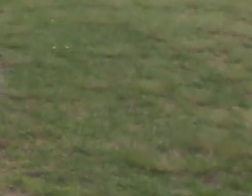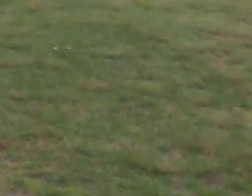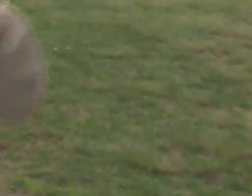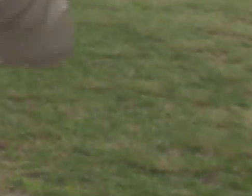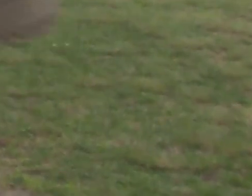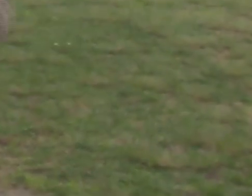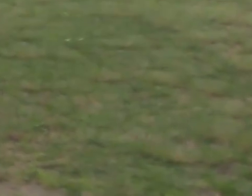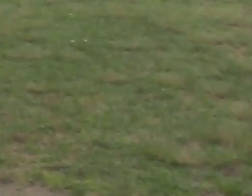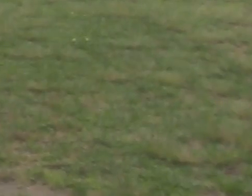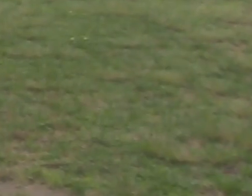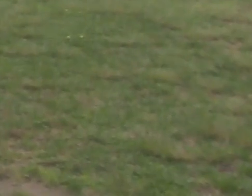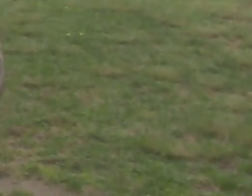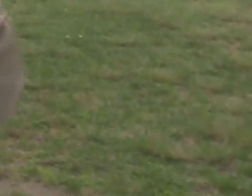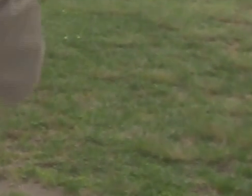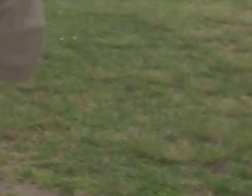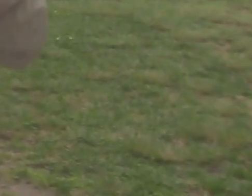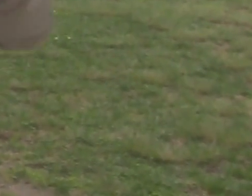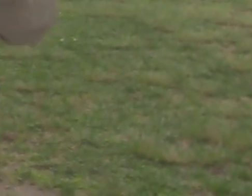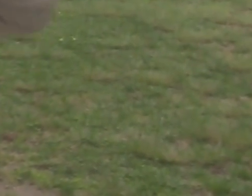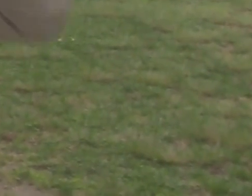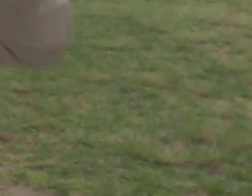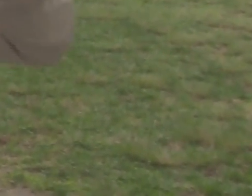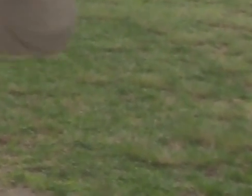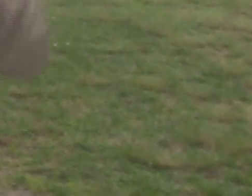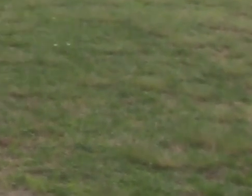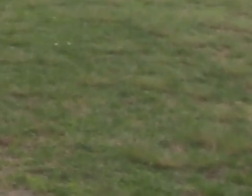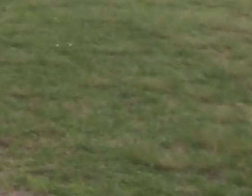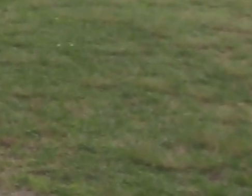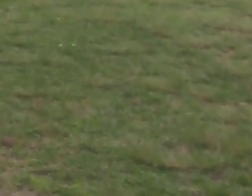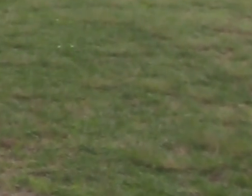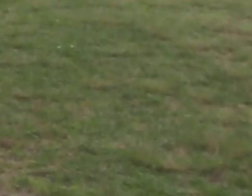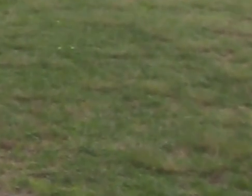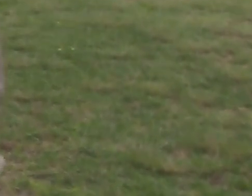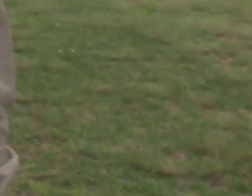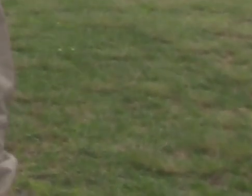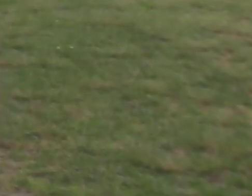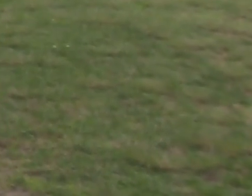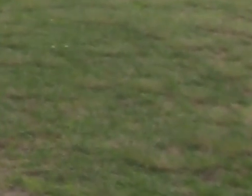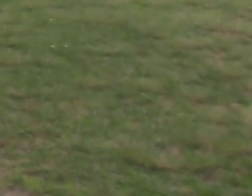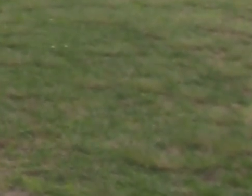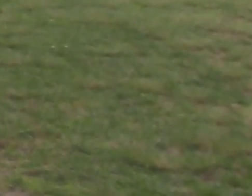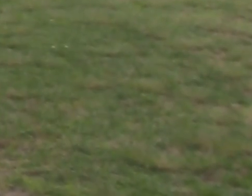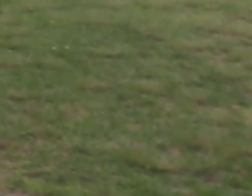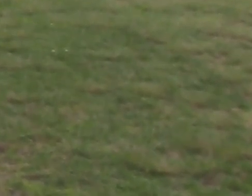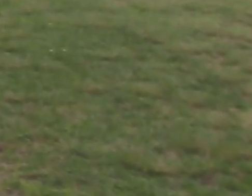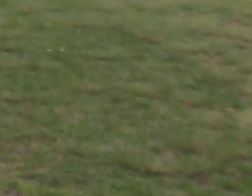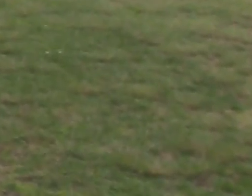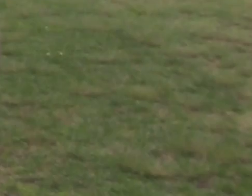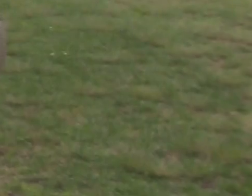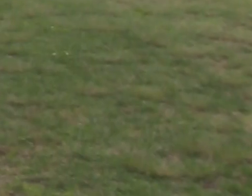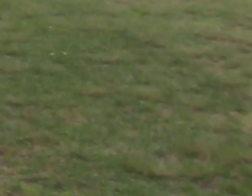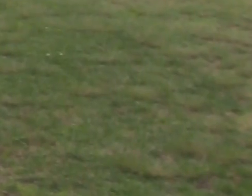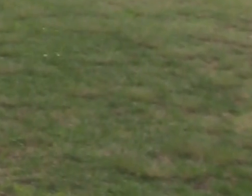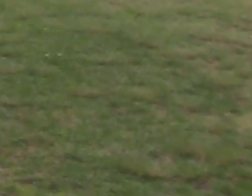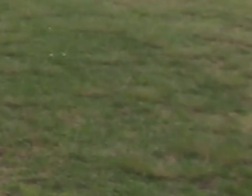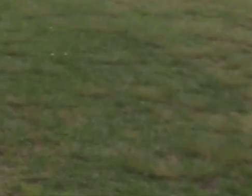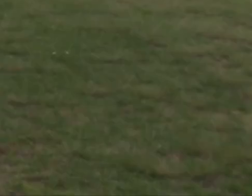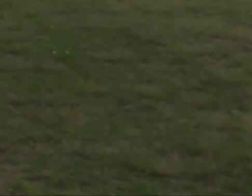I hope you learned about deaf and hearing communication. You can always write or gesture to us. I'm Dominic, signing out for Hawkeye